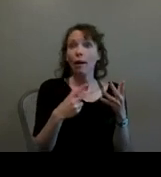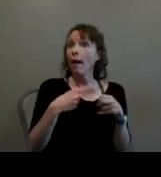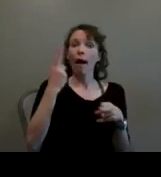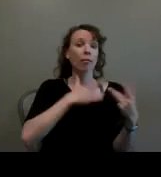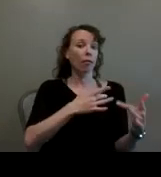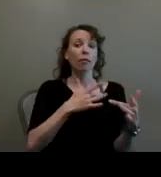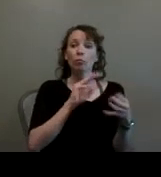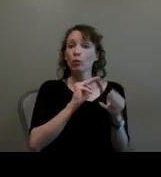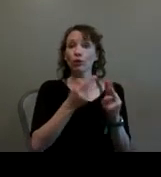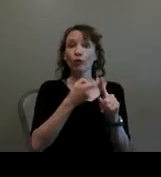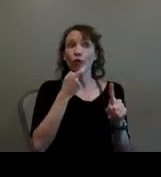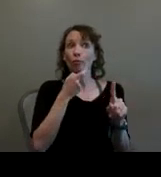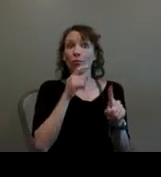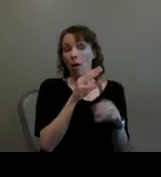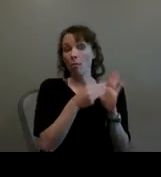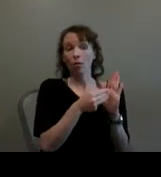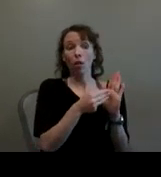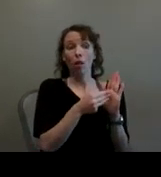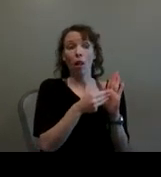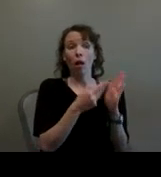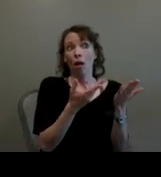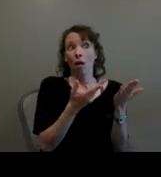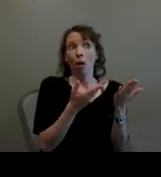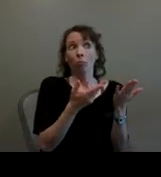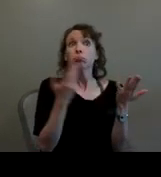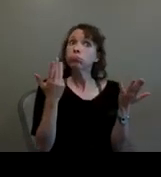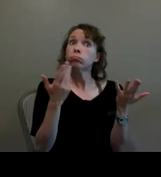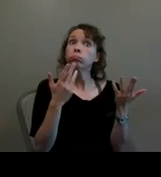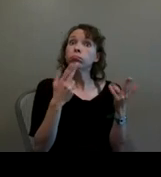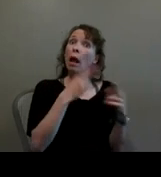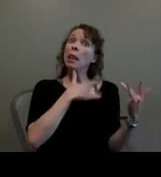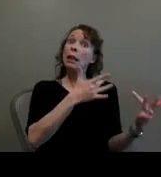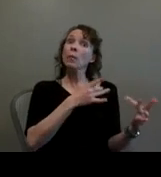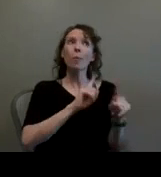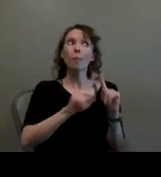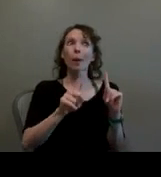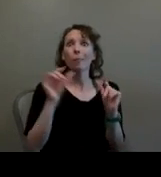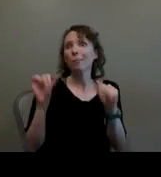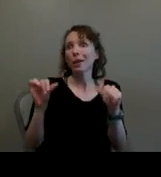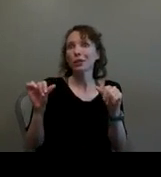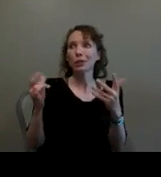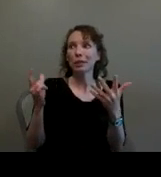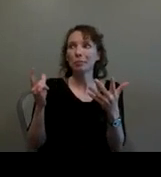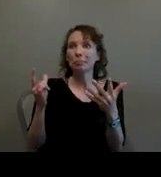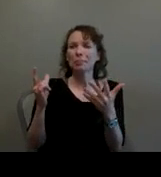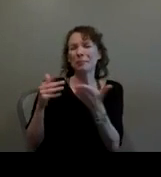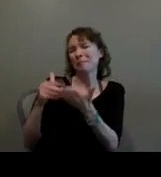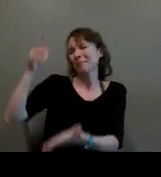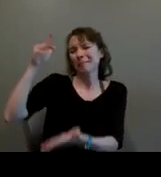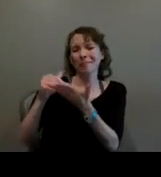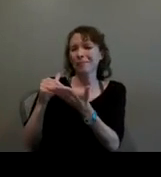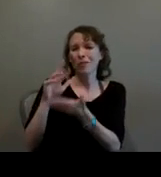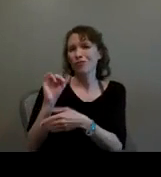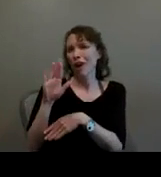mutations from the language model, and these could potentially have nothing to do, or a very rare subset would still improve,